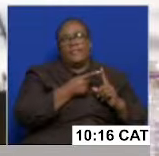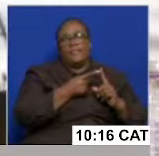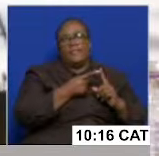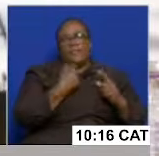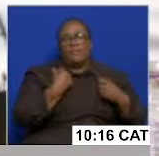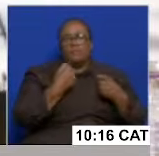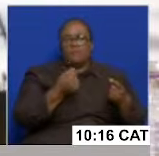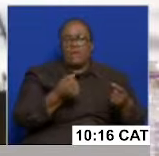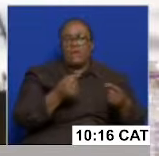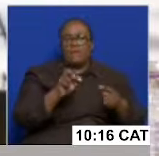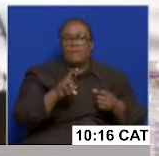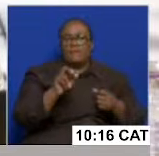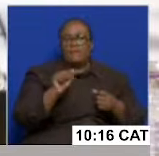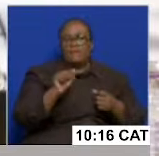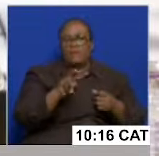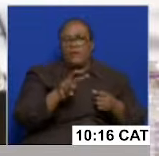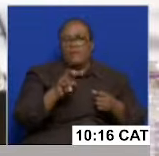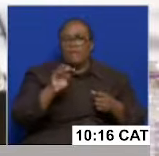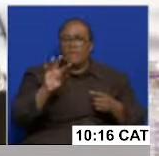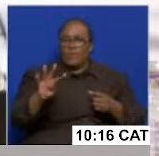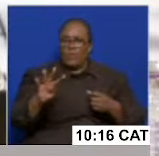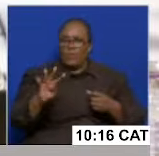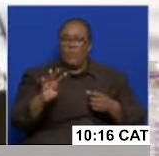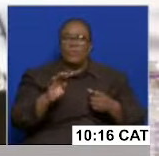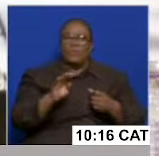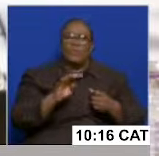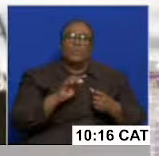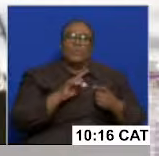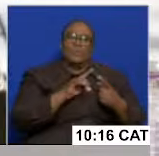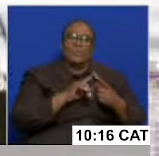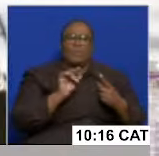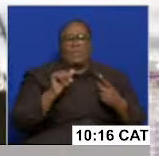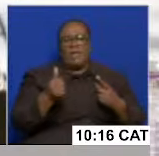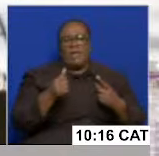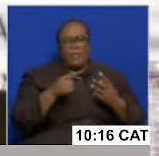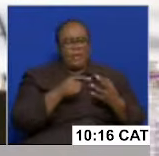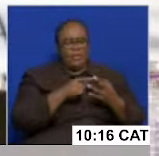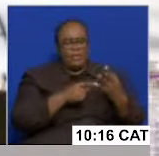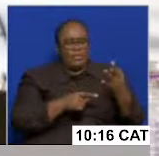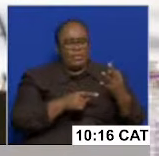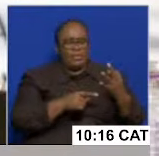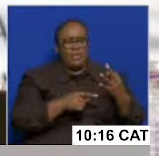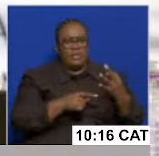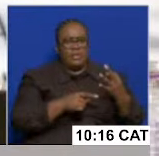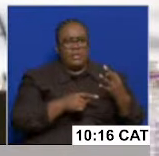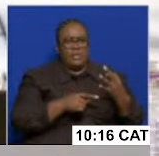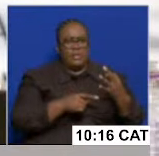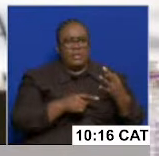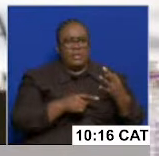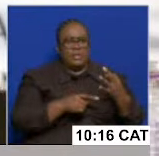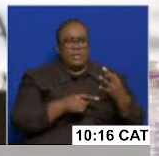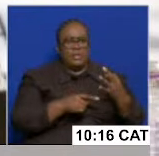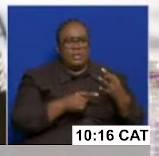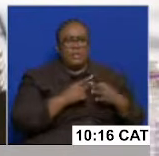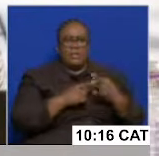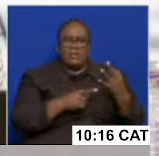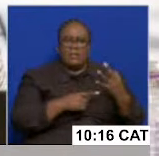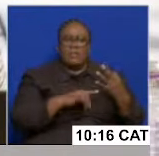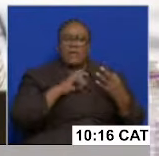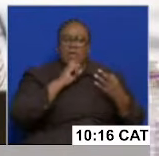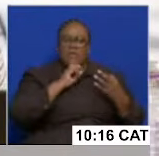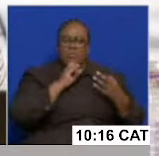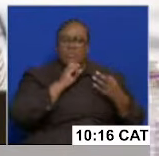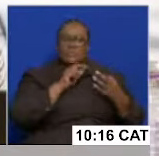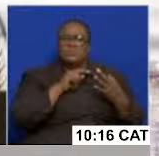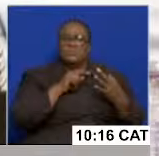then the other three, they were using those two cars.